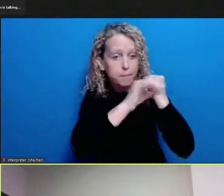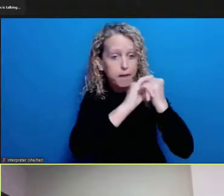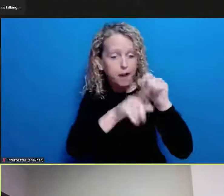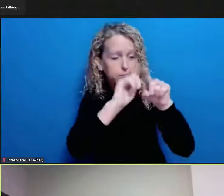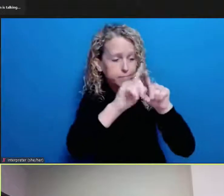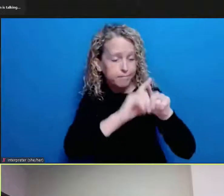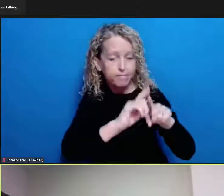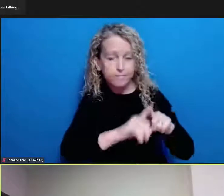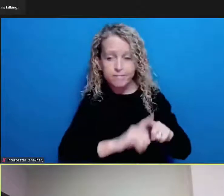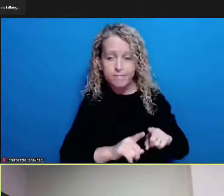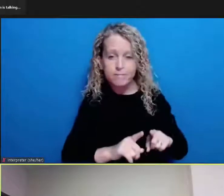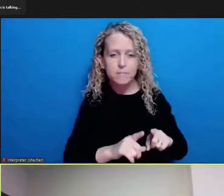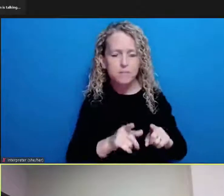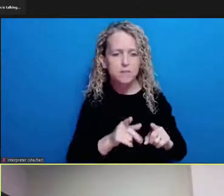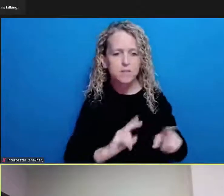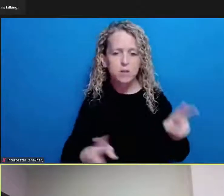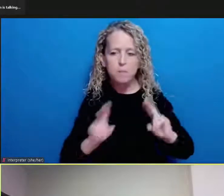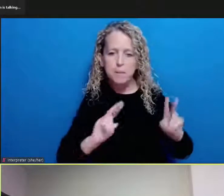they need to start